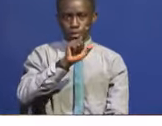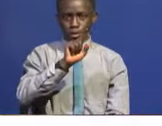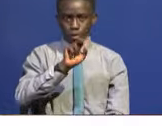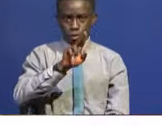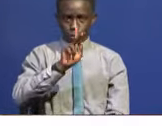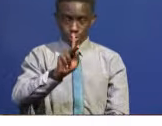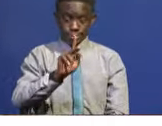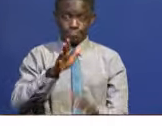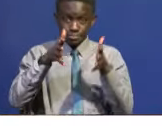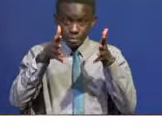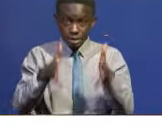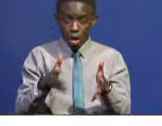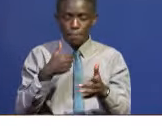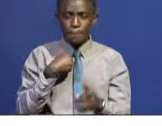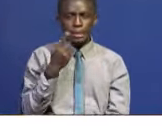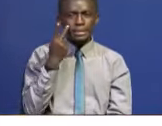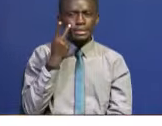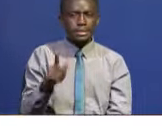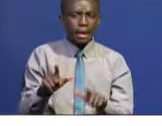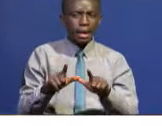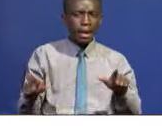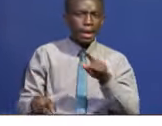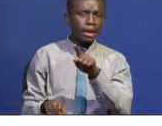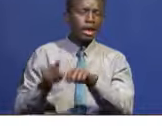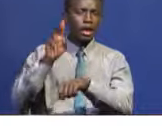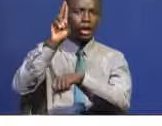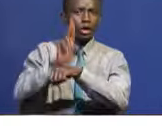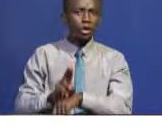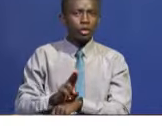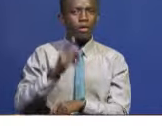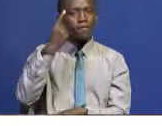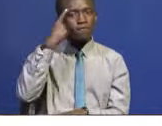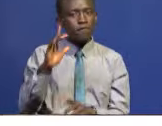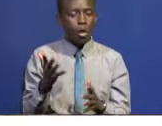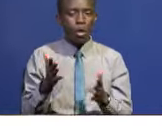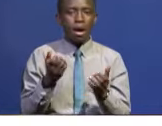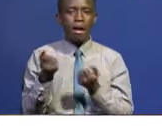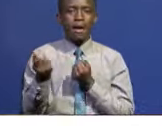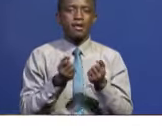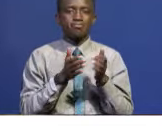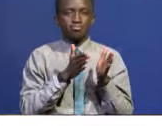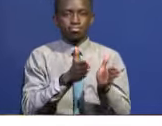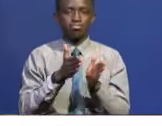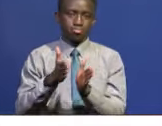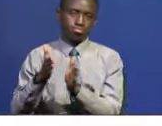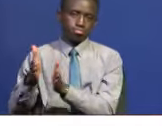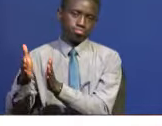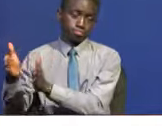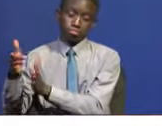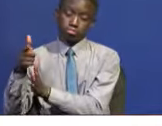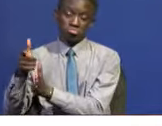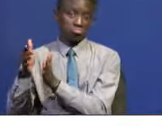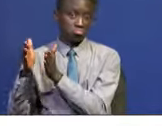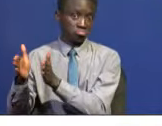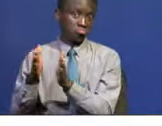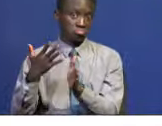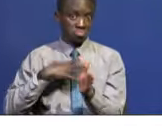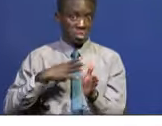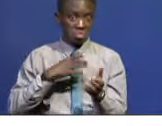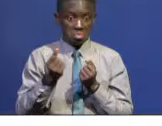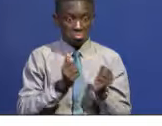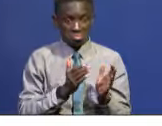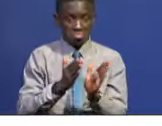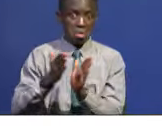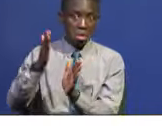I see that land is used as a parking space by some people we don't even understand.